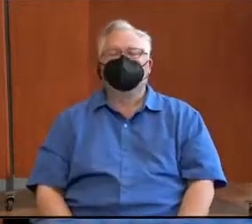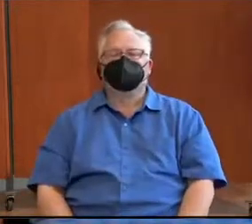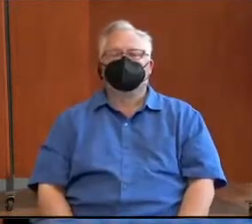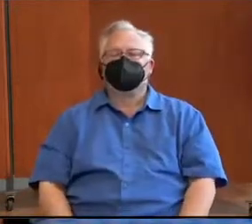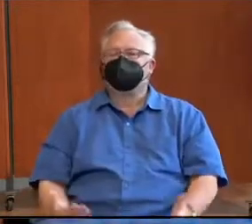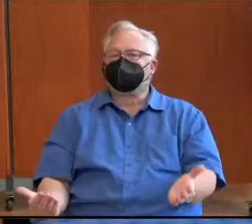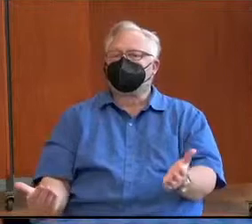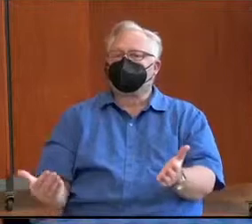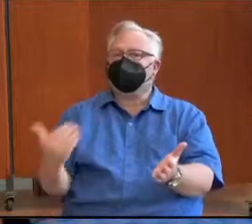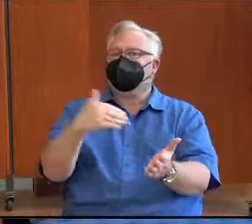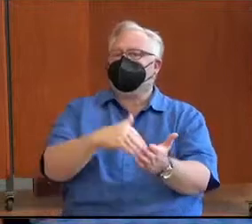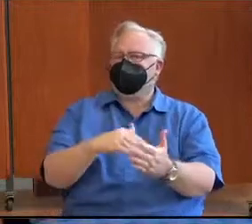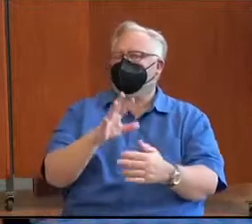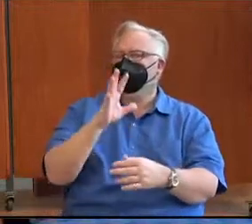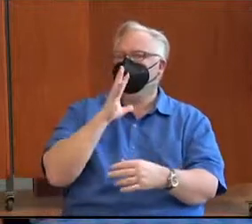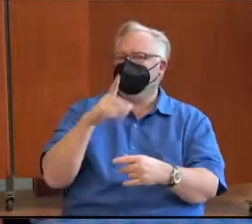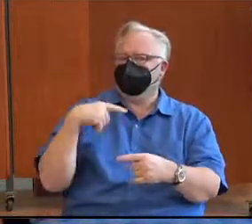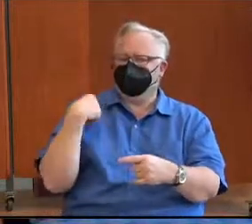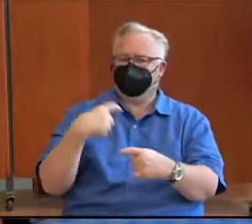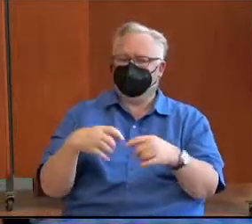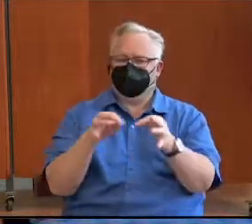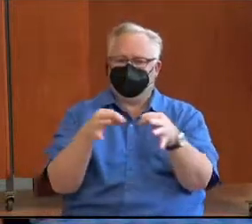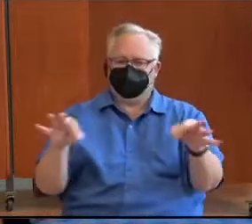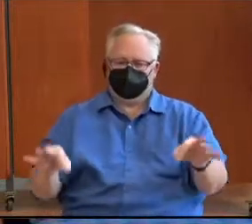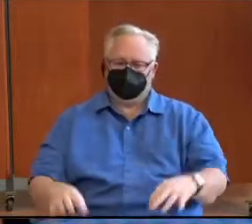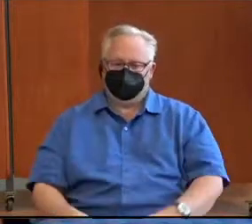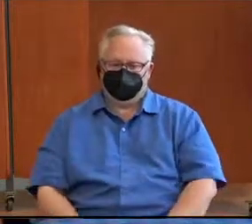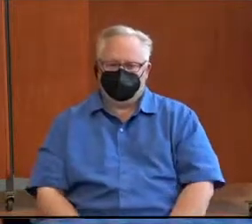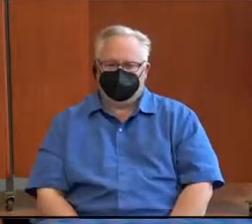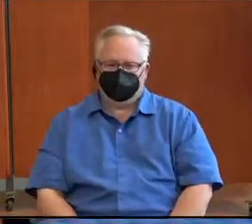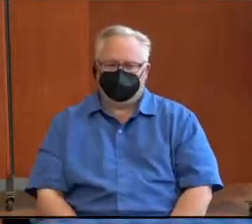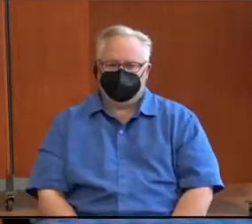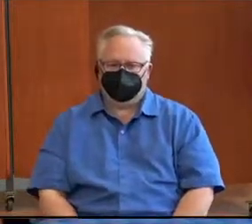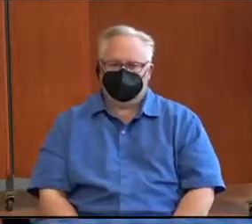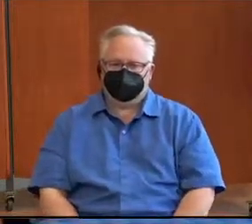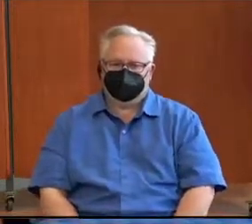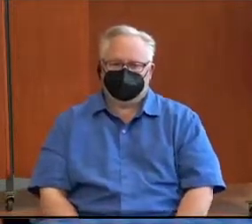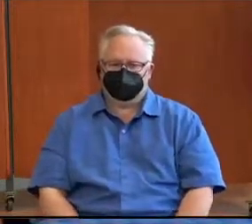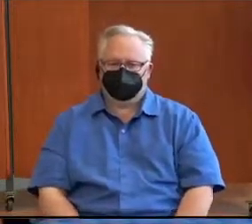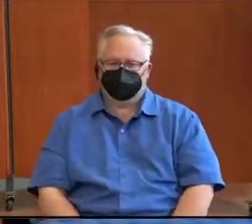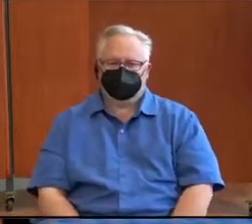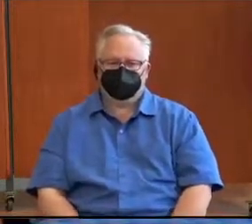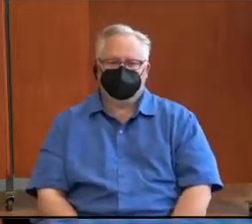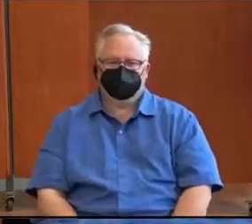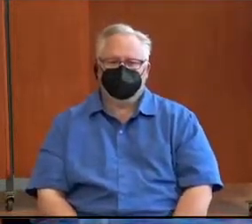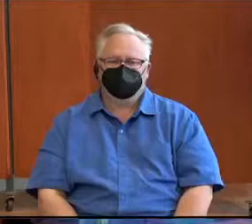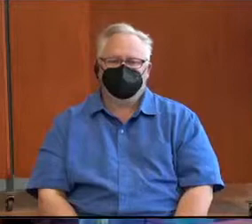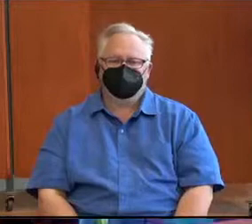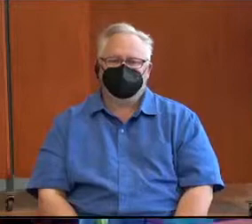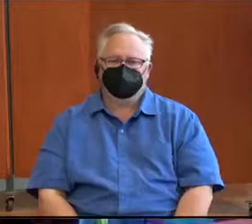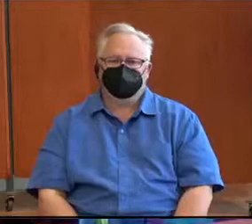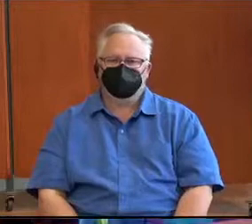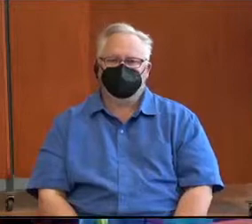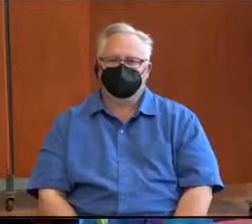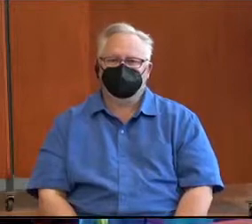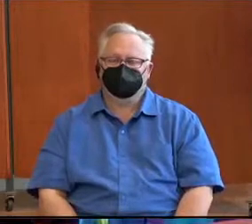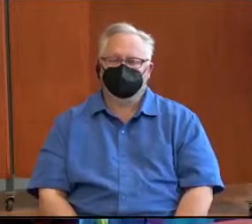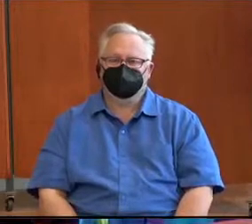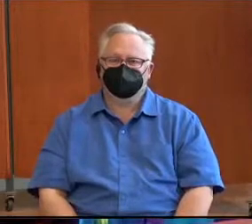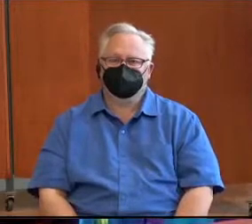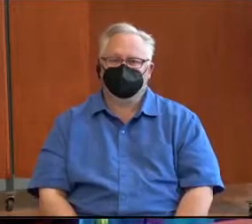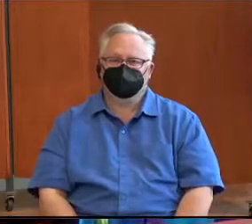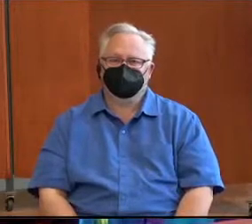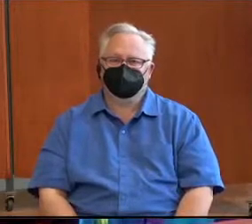Somos nosotros, somos creadores de comunidad y compasión, y aunque a veces nos quedamos cortos,